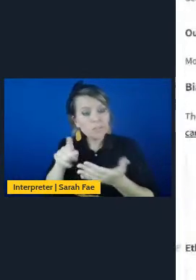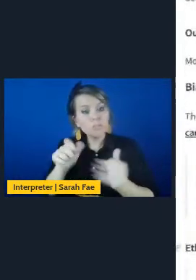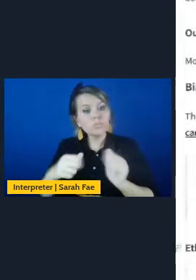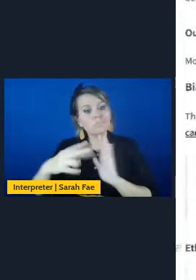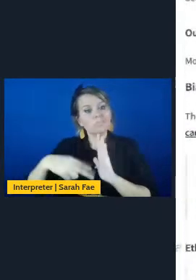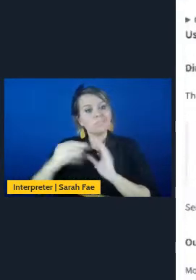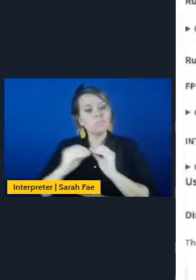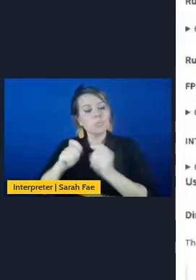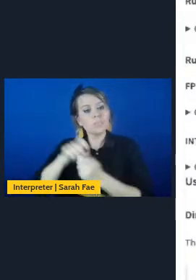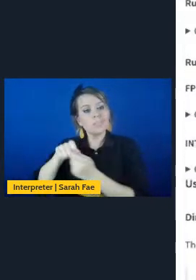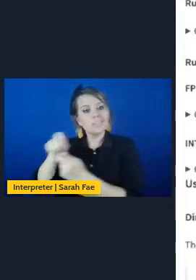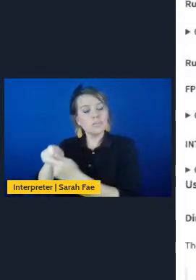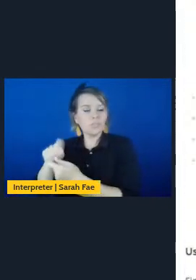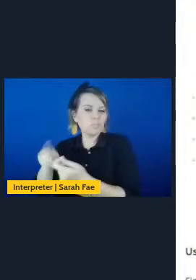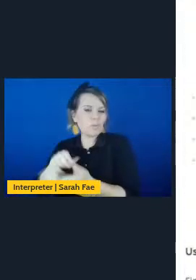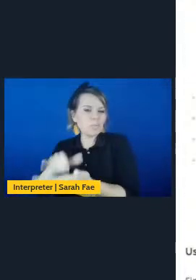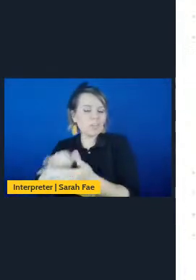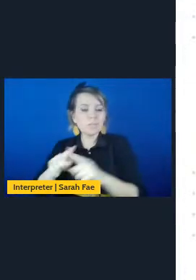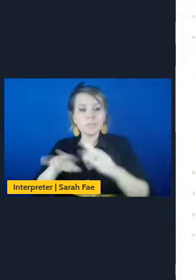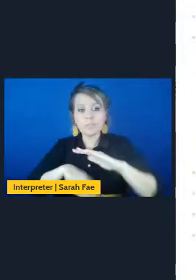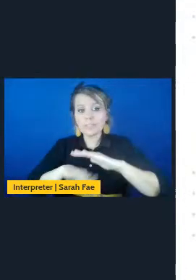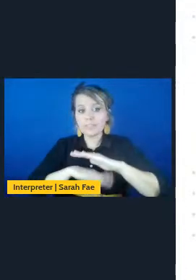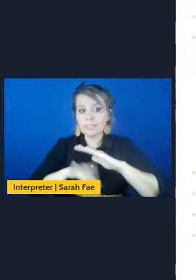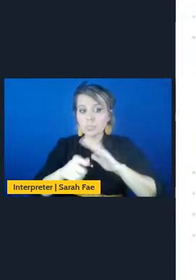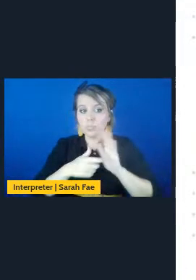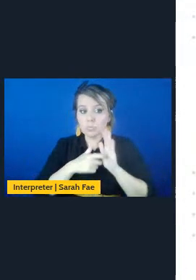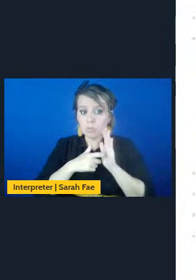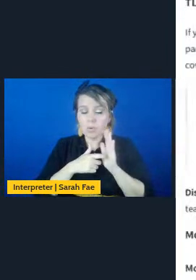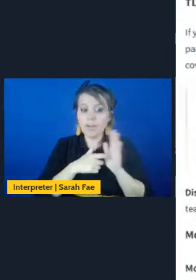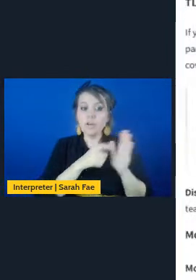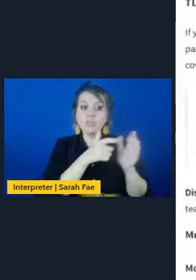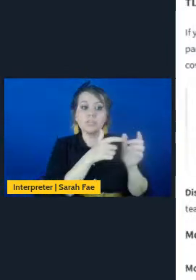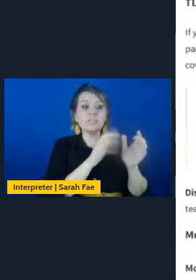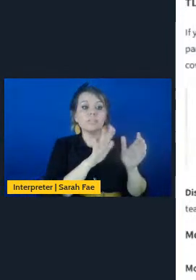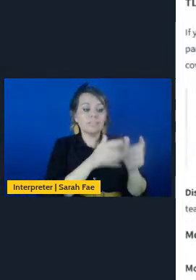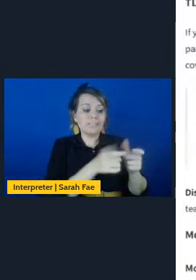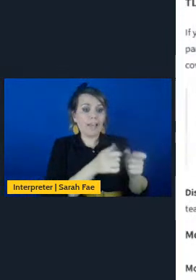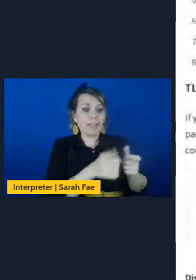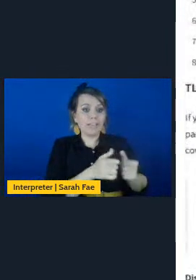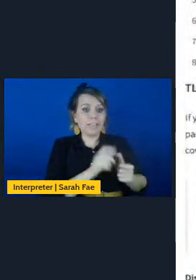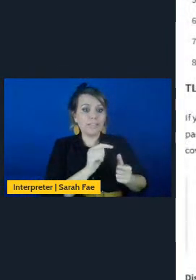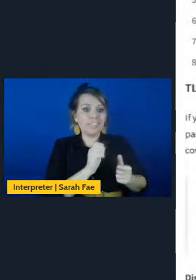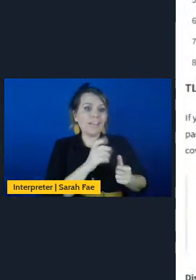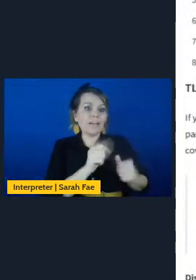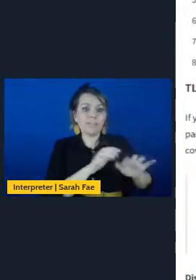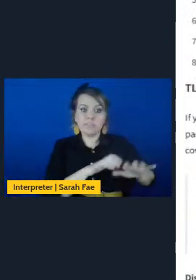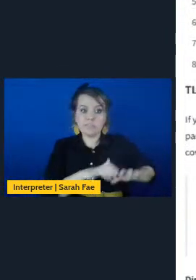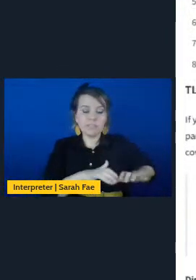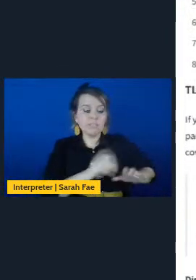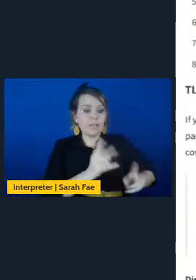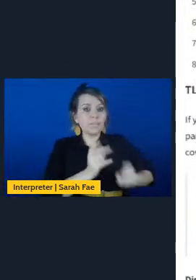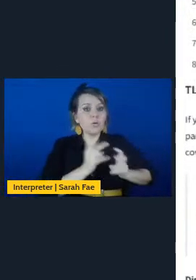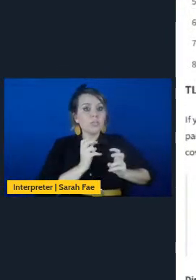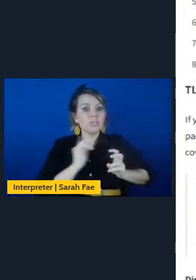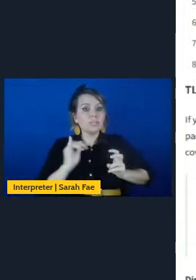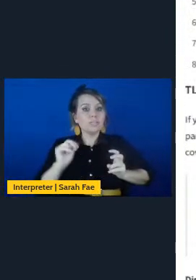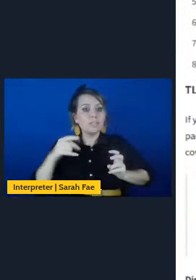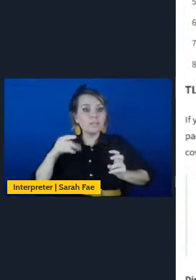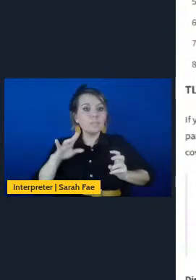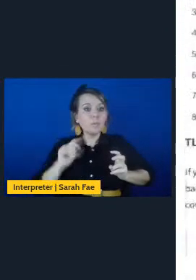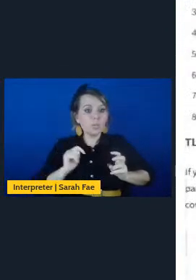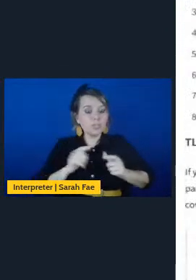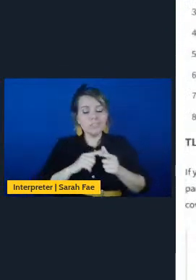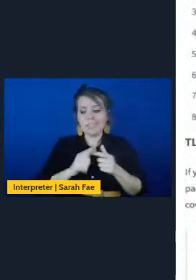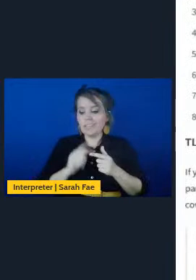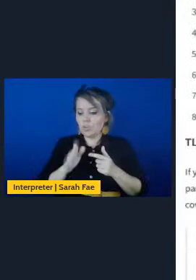details about it. But basically, it's going to take a text as an input and generate do things like natural